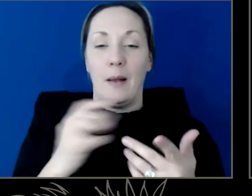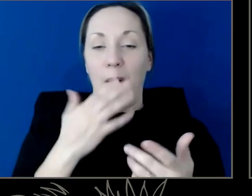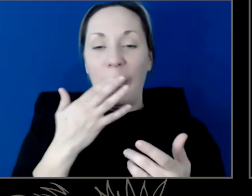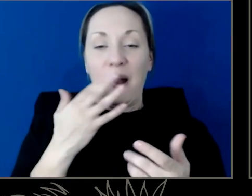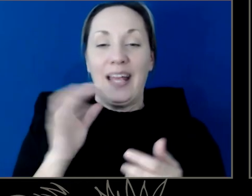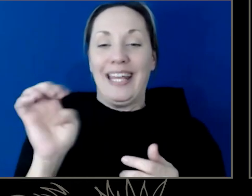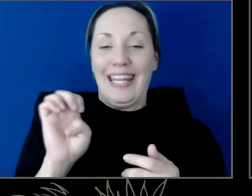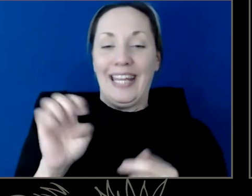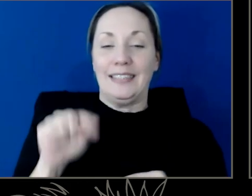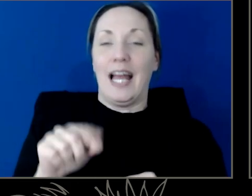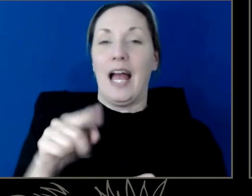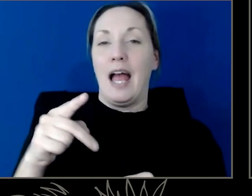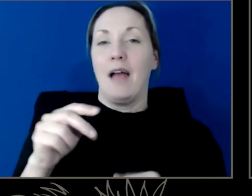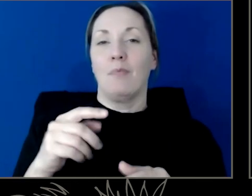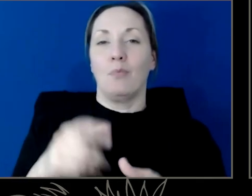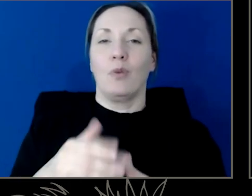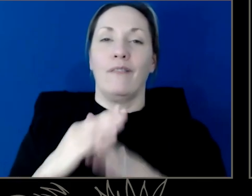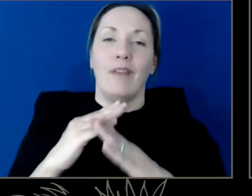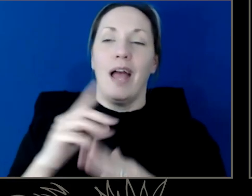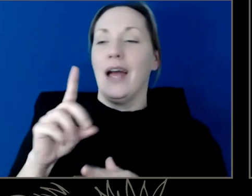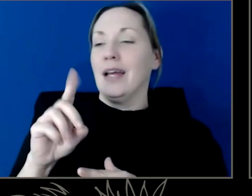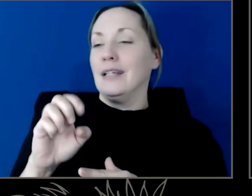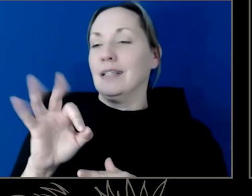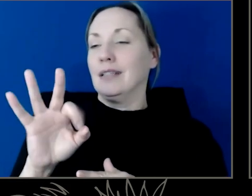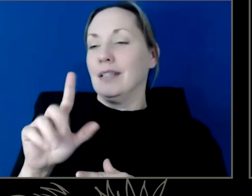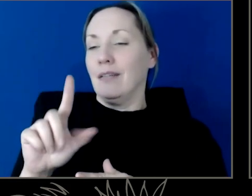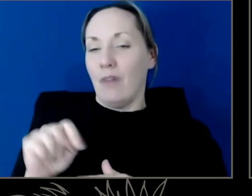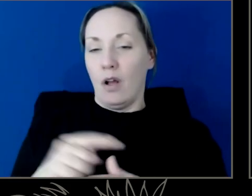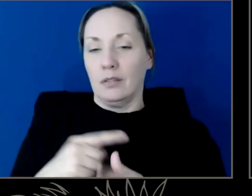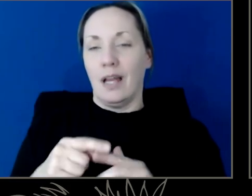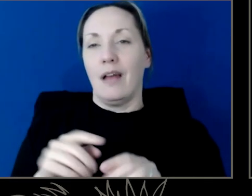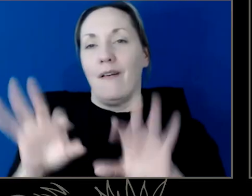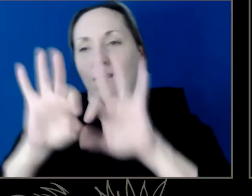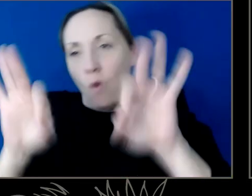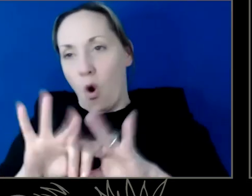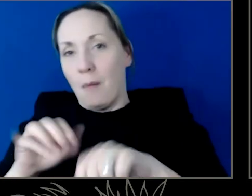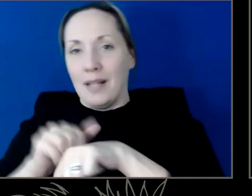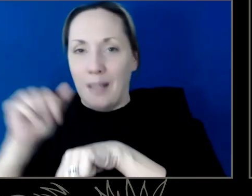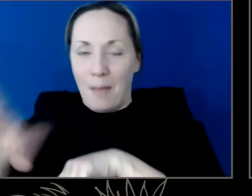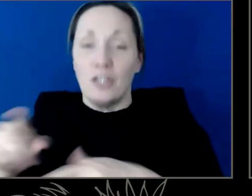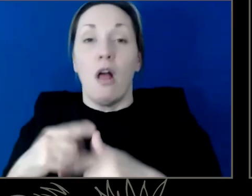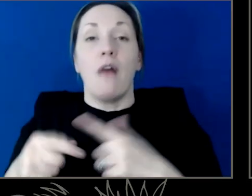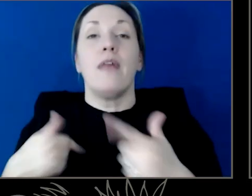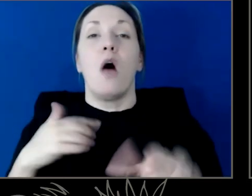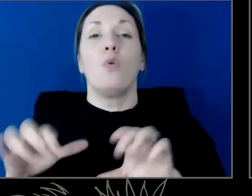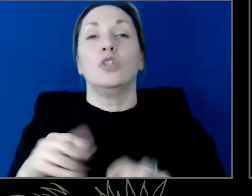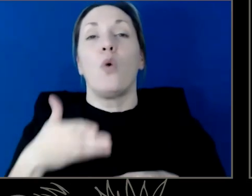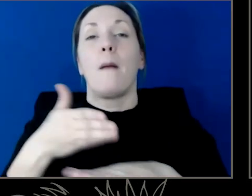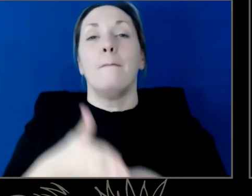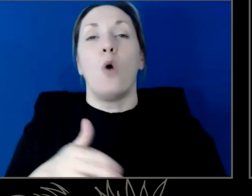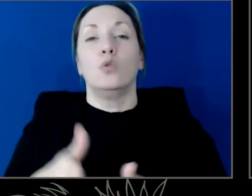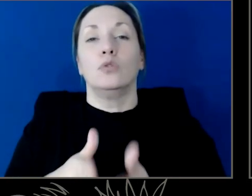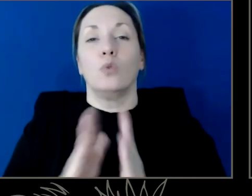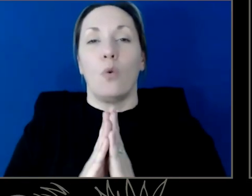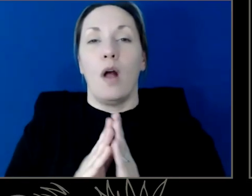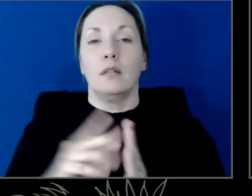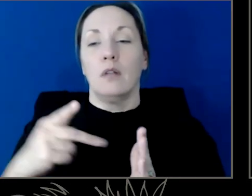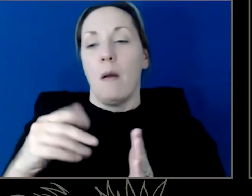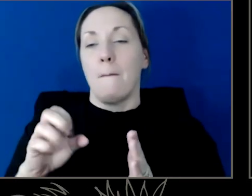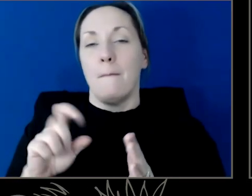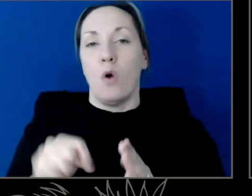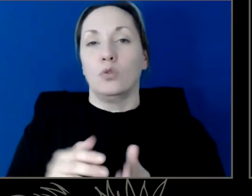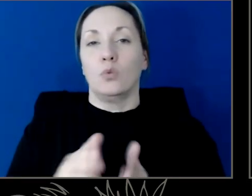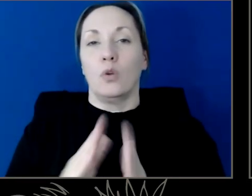prevent form submission on default form submission. And then we're doing a post request to our login endpoint.